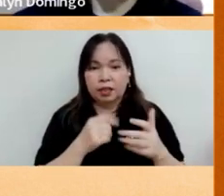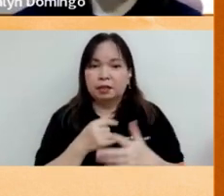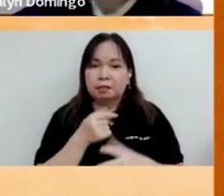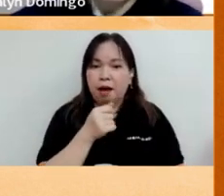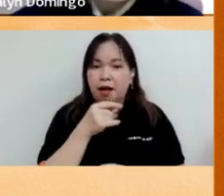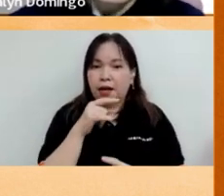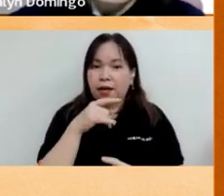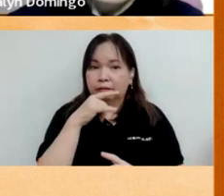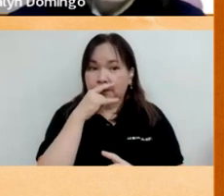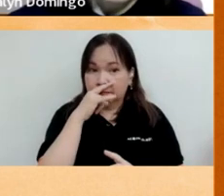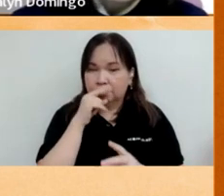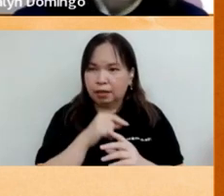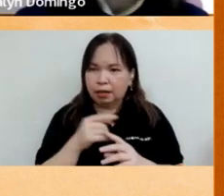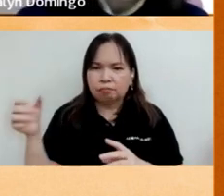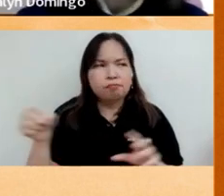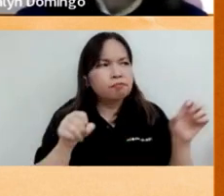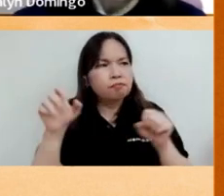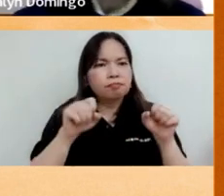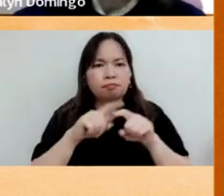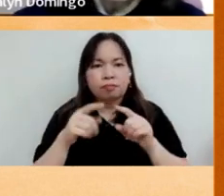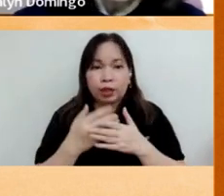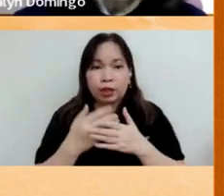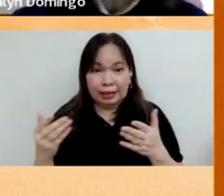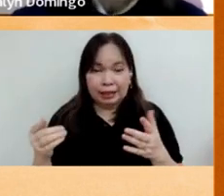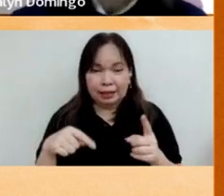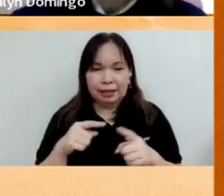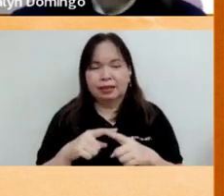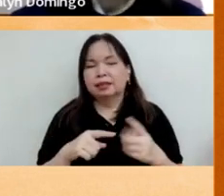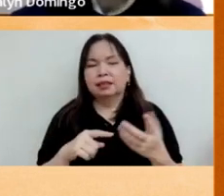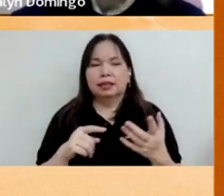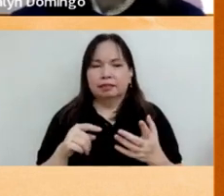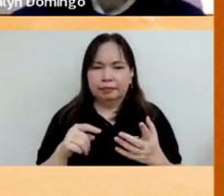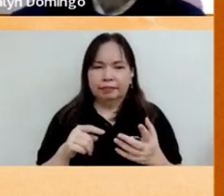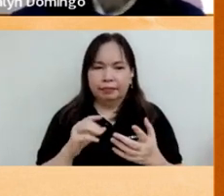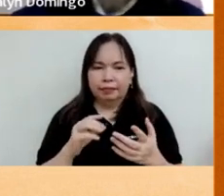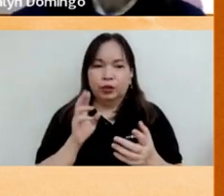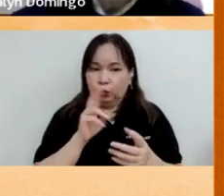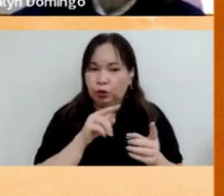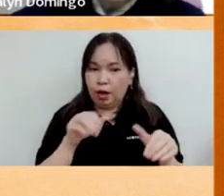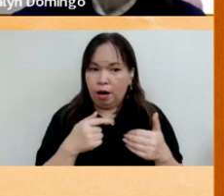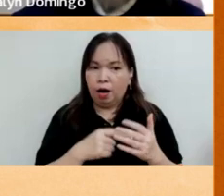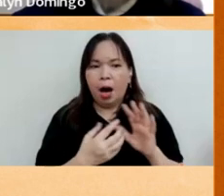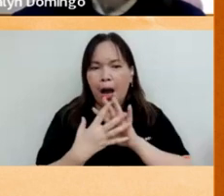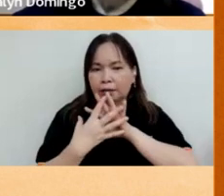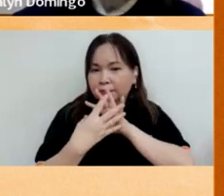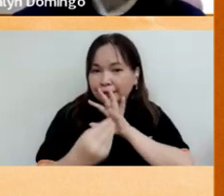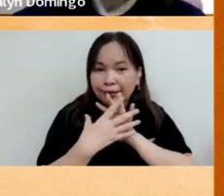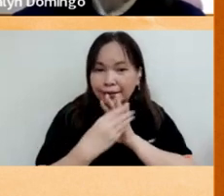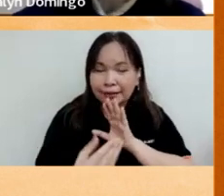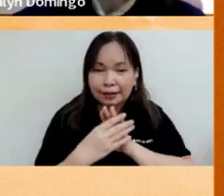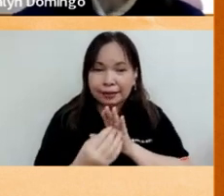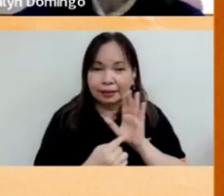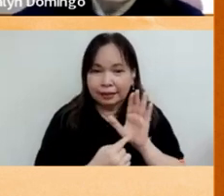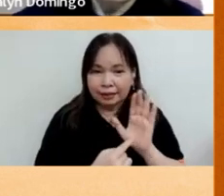session. And with CBPT, modeling is used to demonstrate adaptive